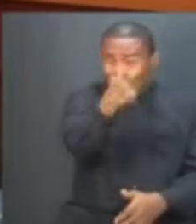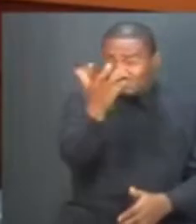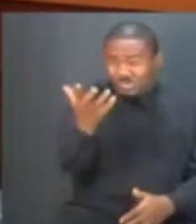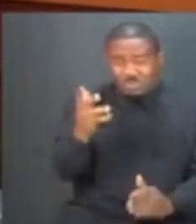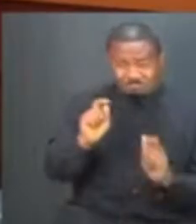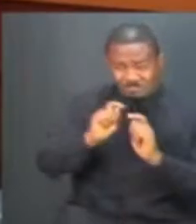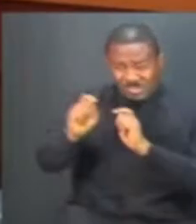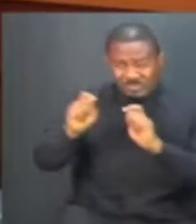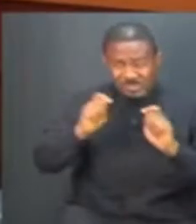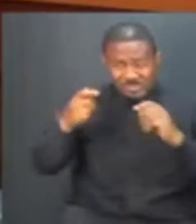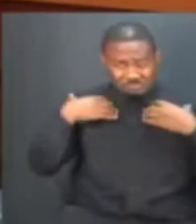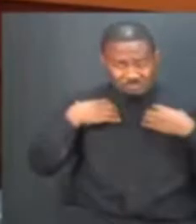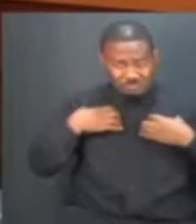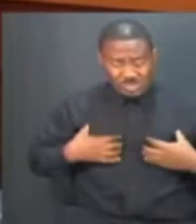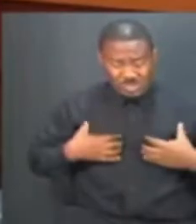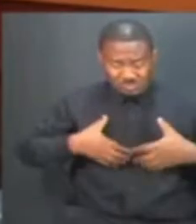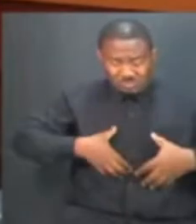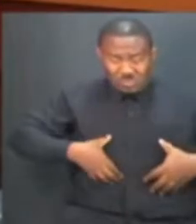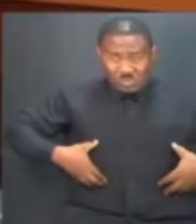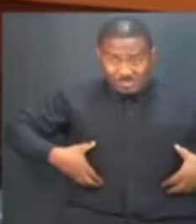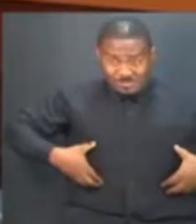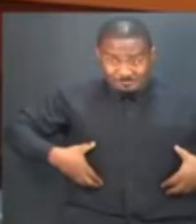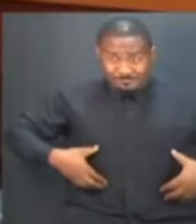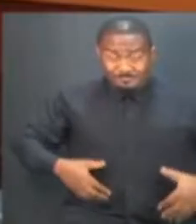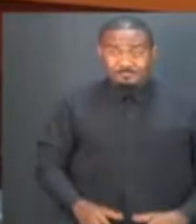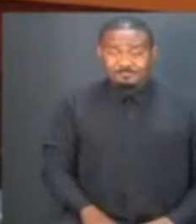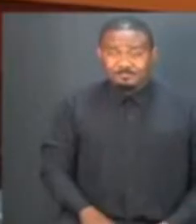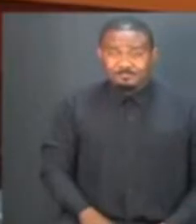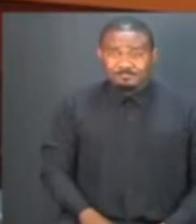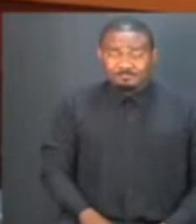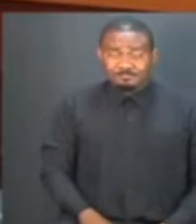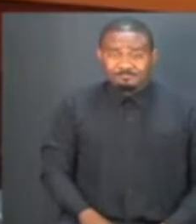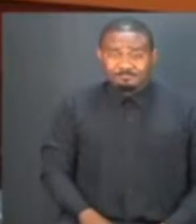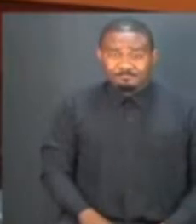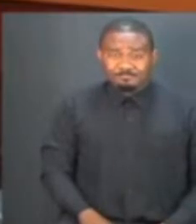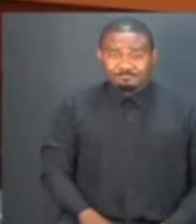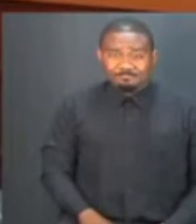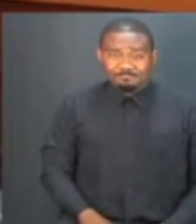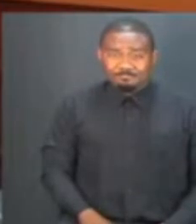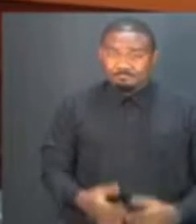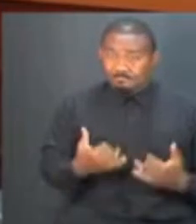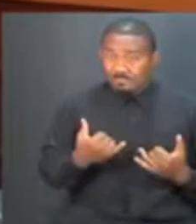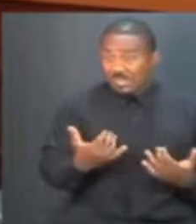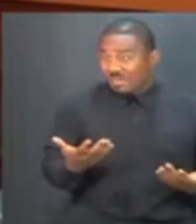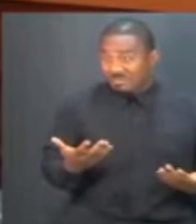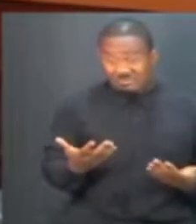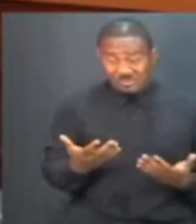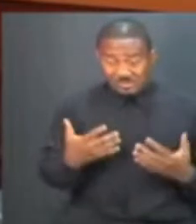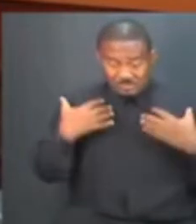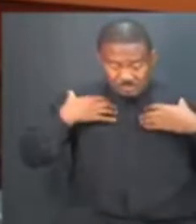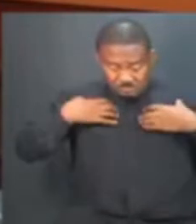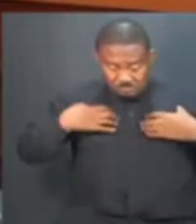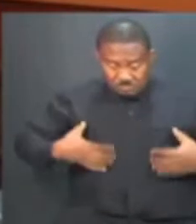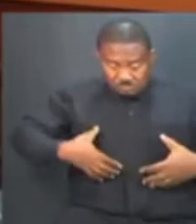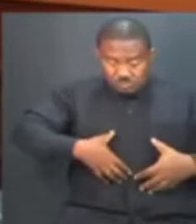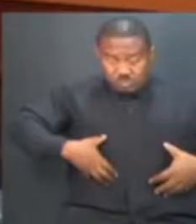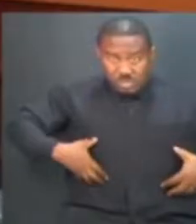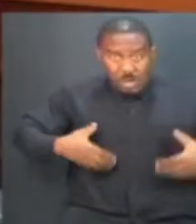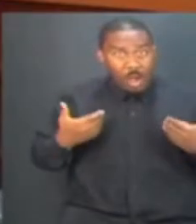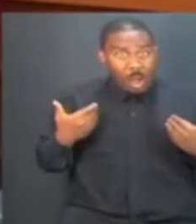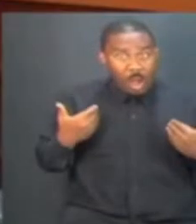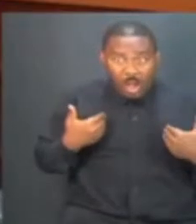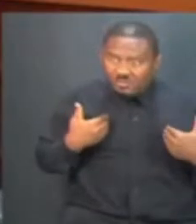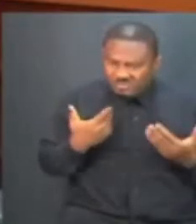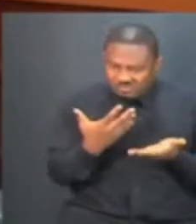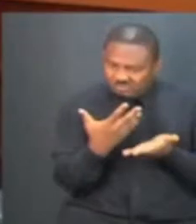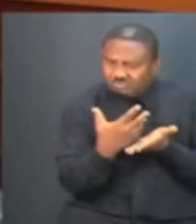water. The supply we currently have is woefully inadequate. Many of